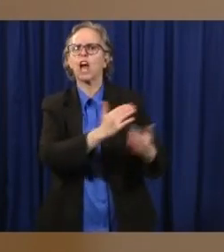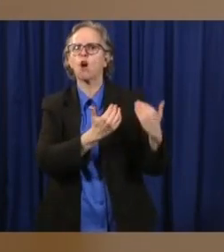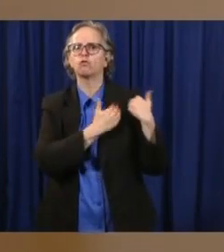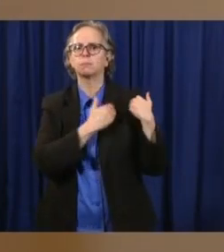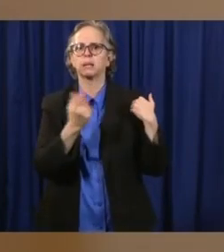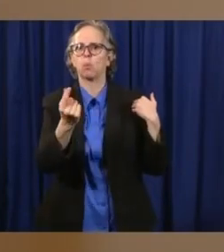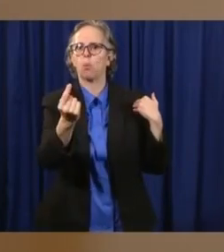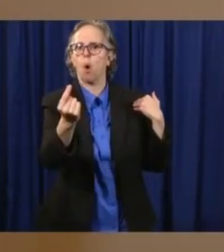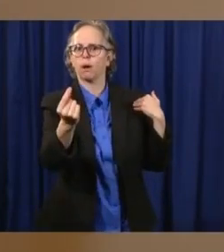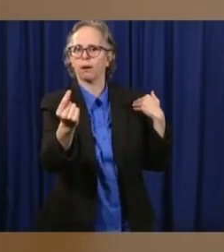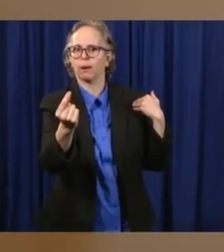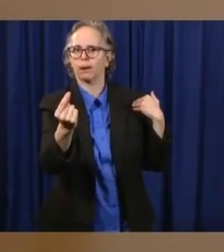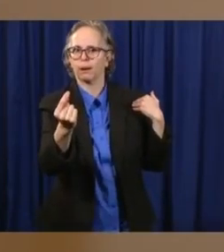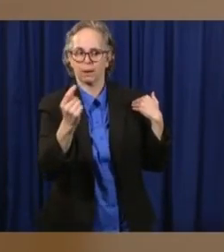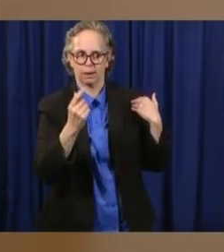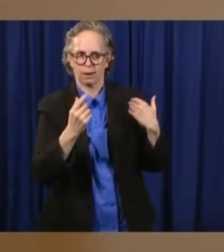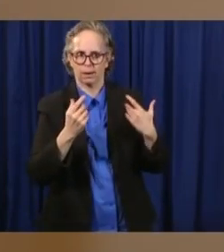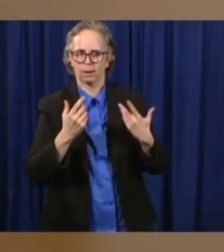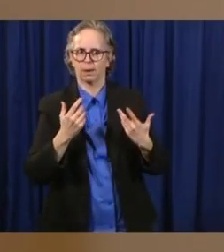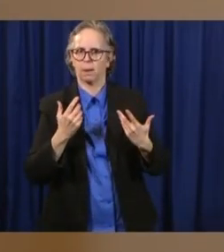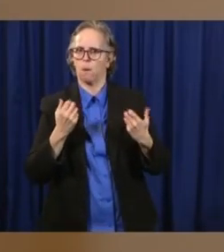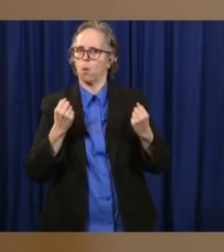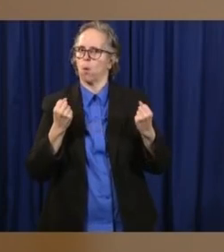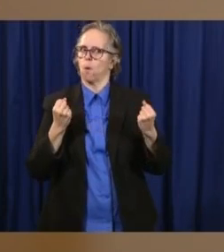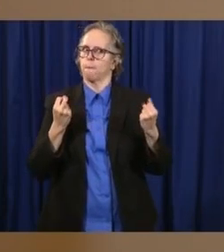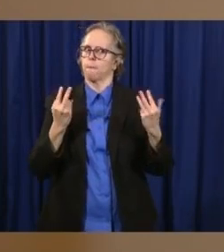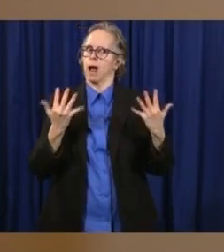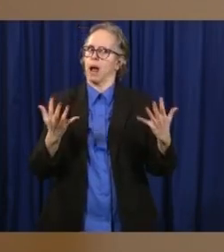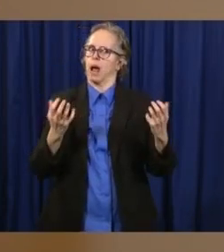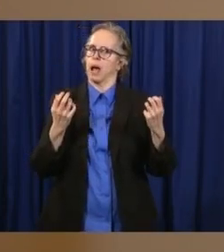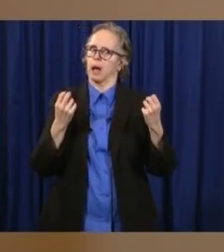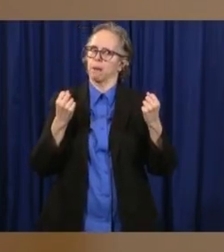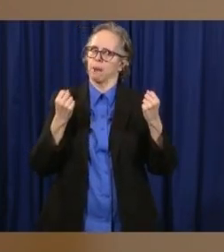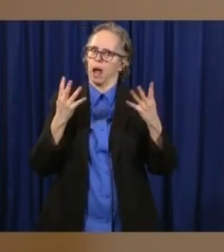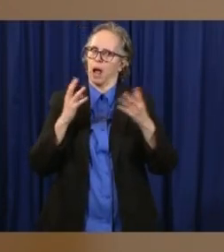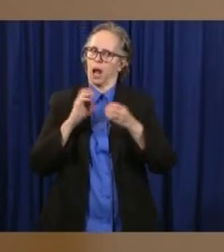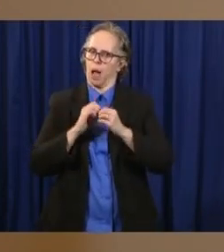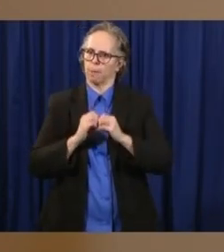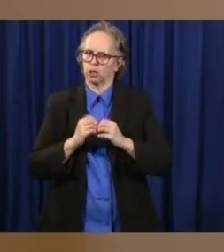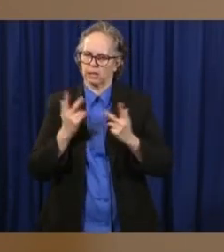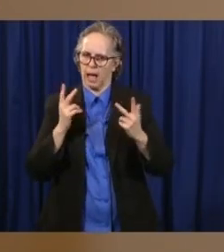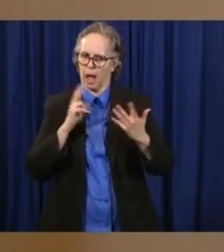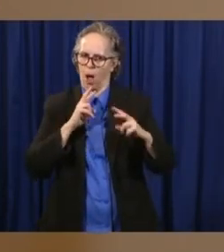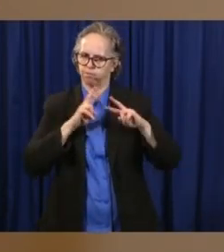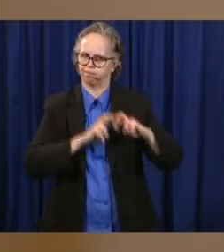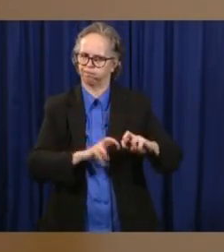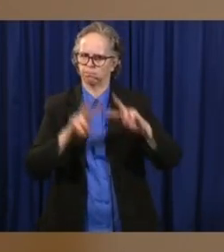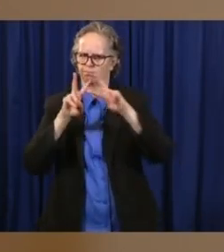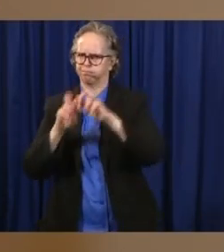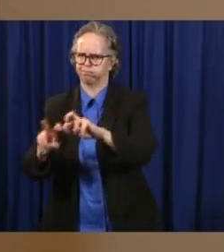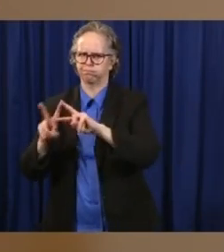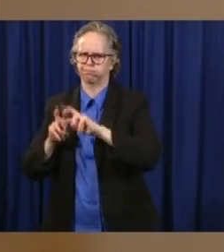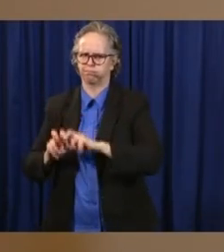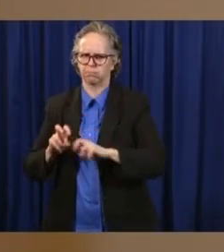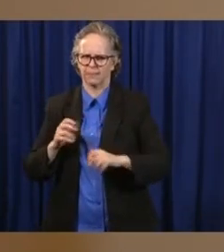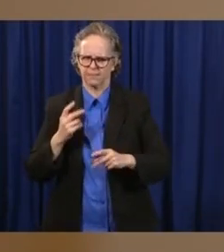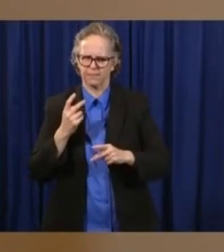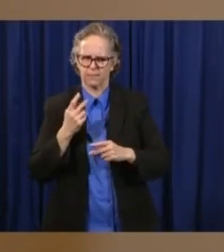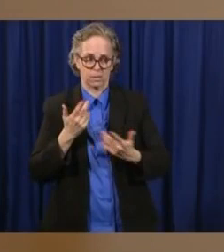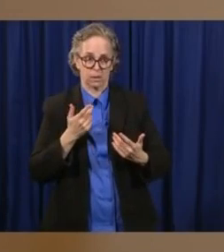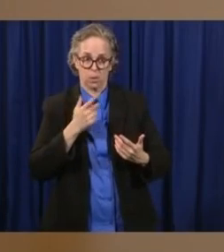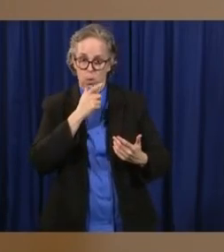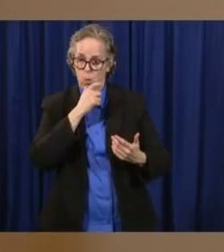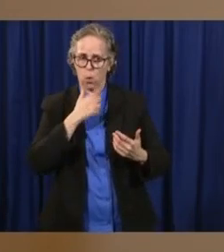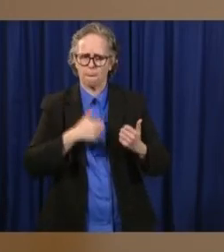example. We are having many, our highest numbers that are out in our numbers are healthcare workers. But if it's a doctor